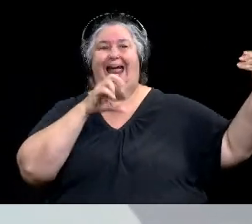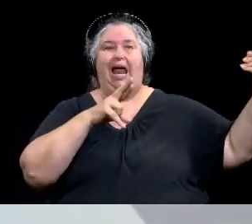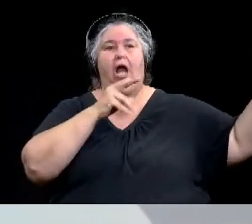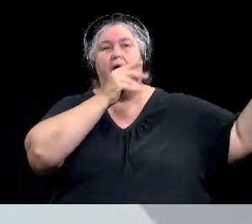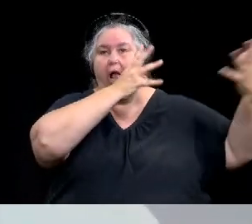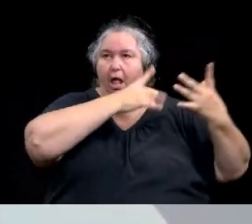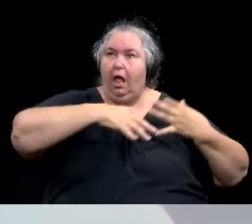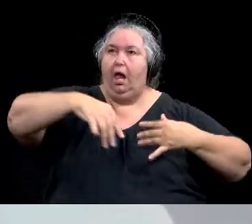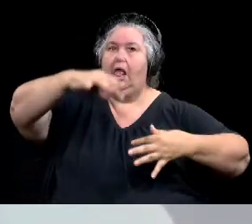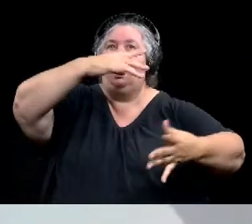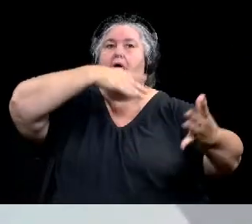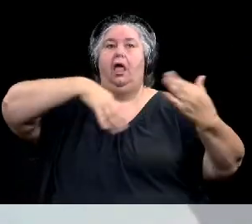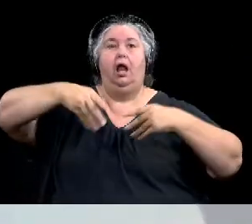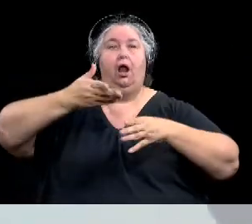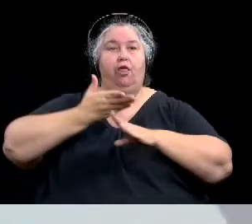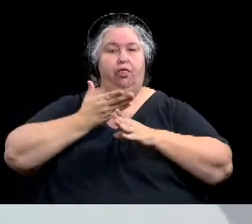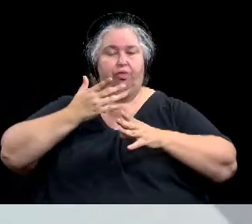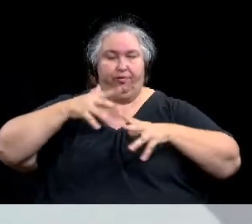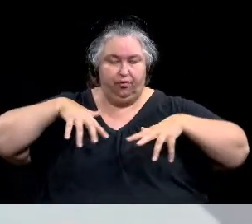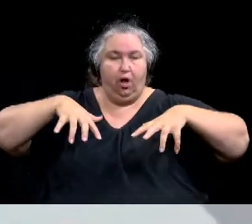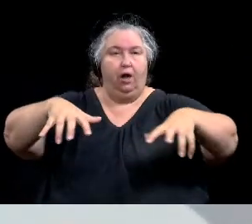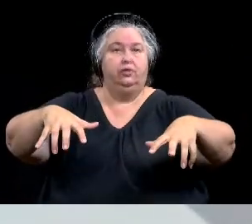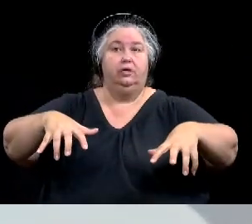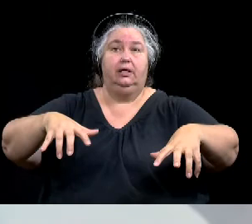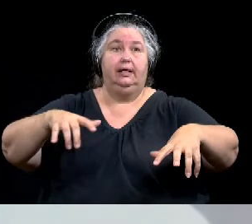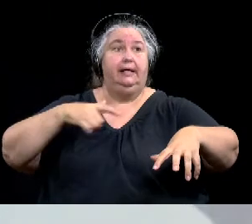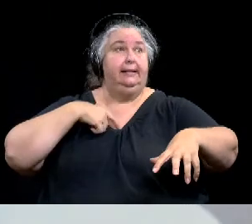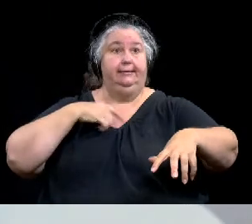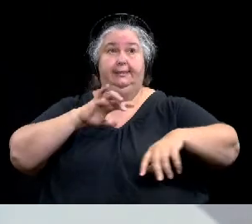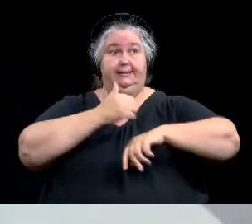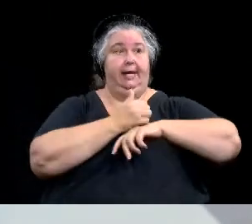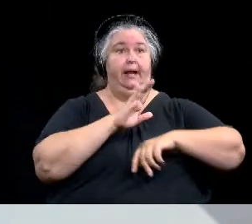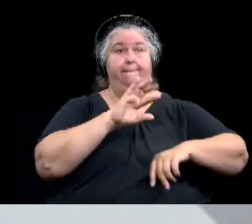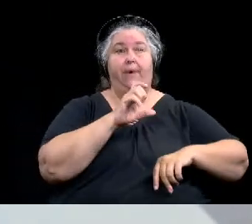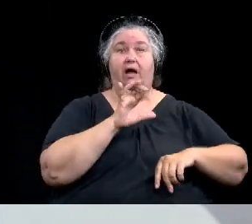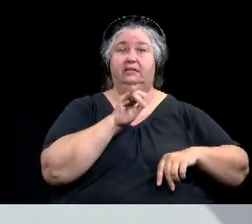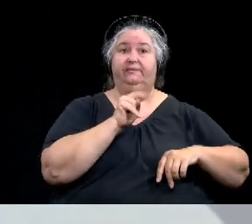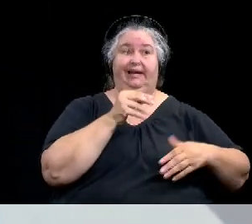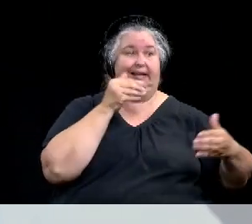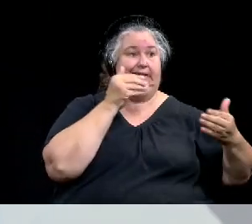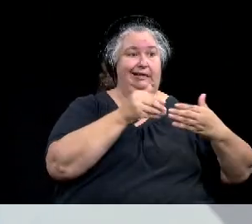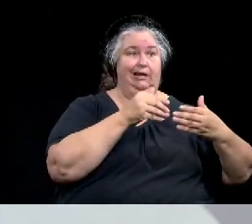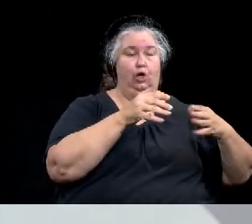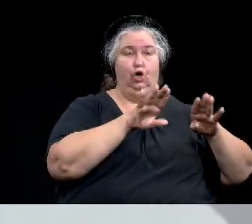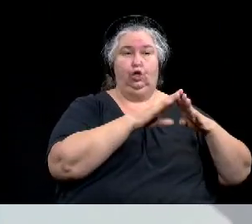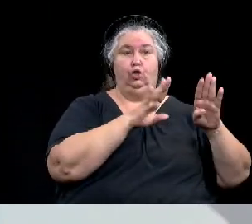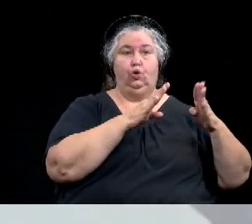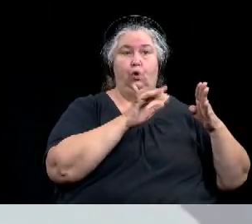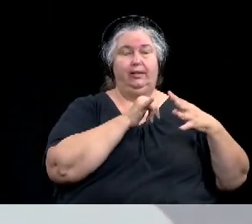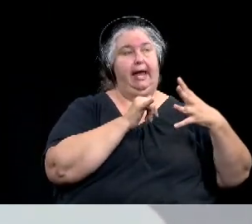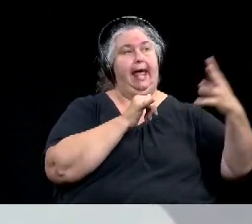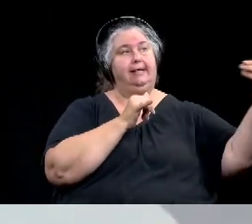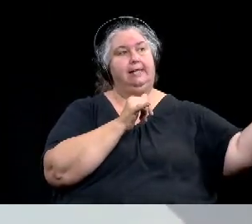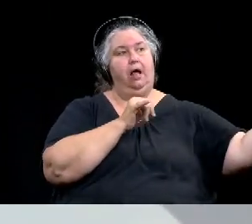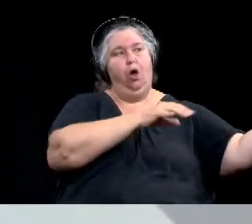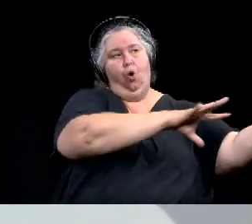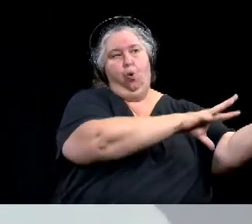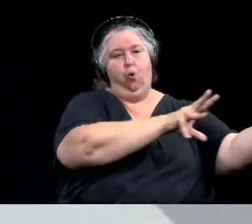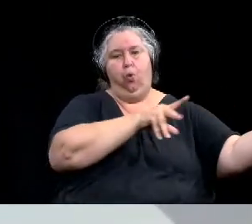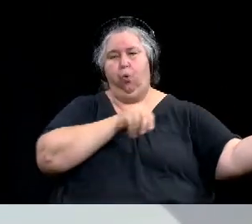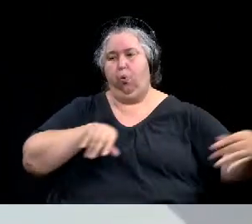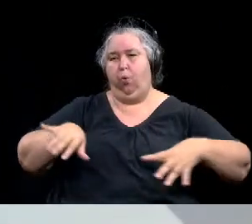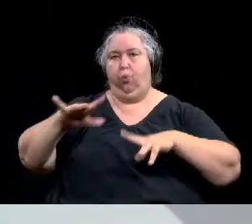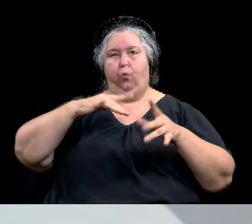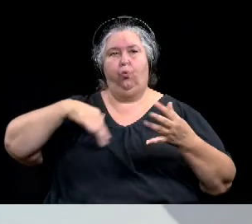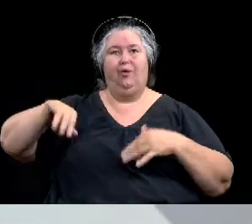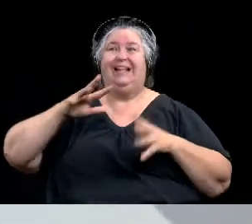the auditorium? I'm going to set up a big box fan at the nearest door that leads to the outside. I'm going to leave